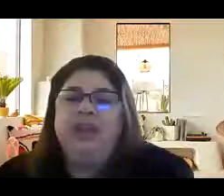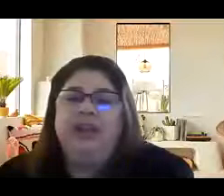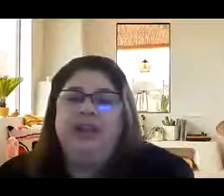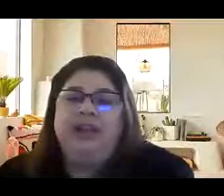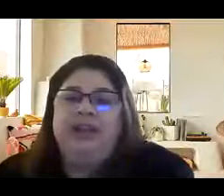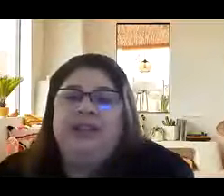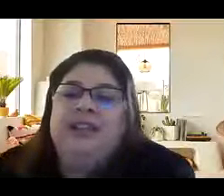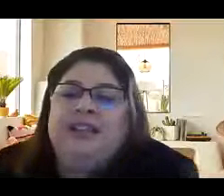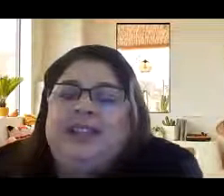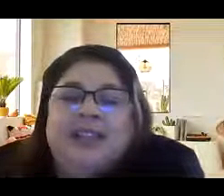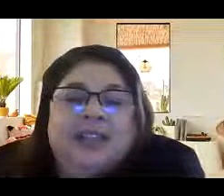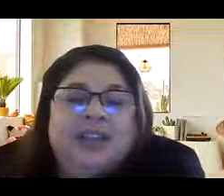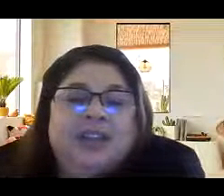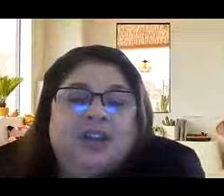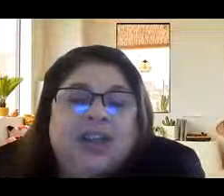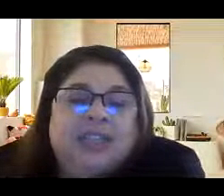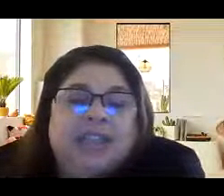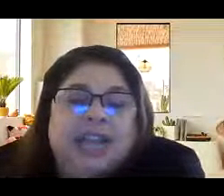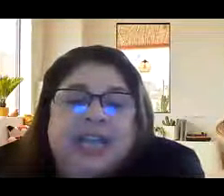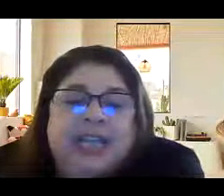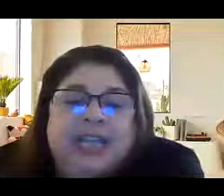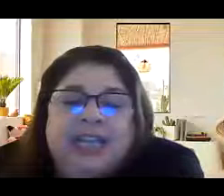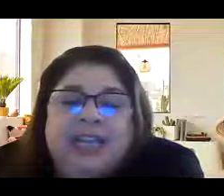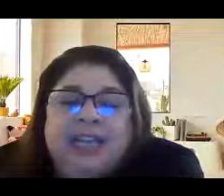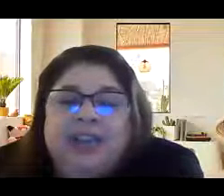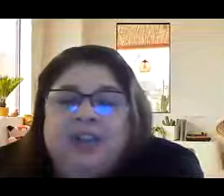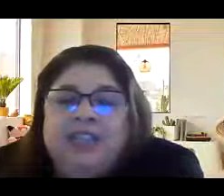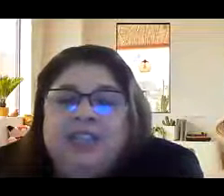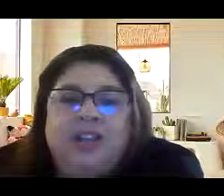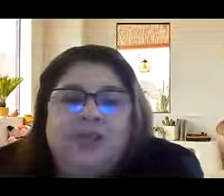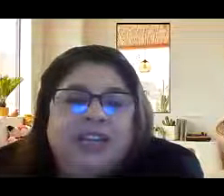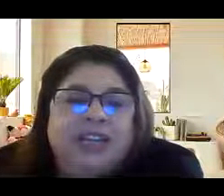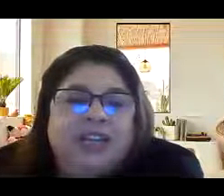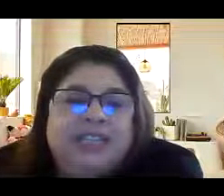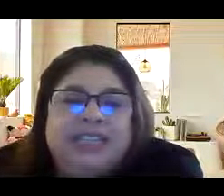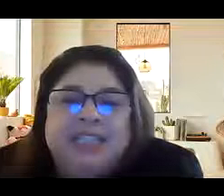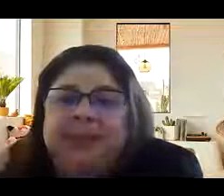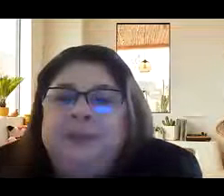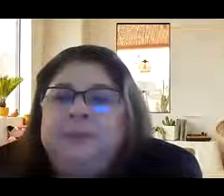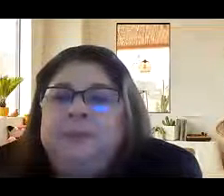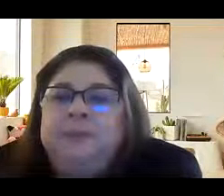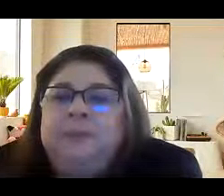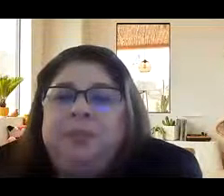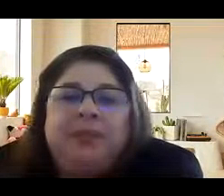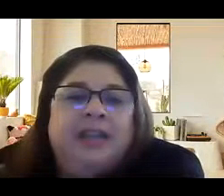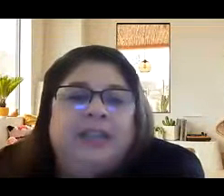Thank you, Kara. Congrats, Kelly. Congrats to all the retirees.